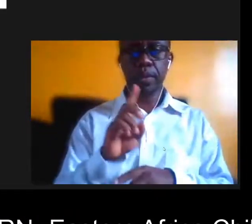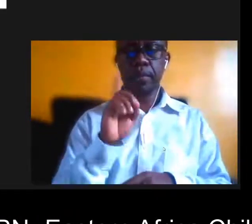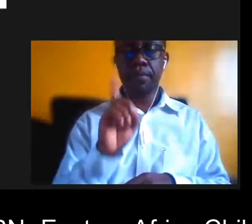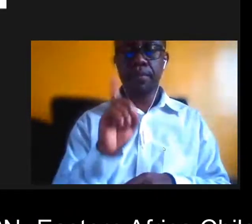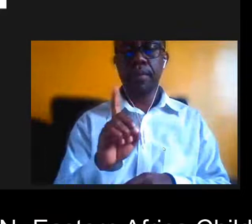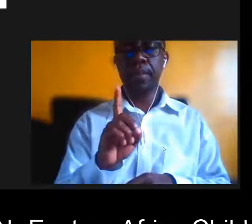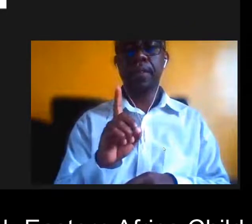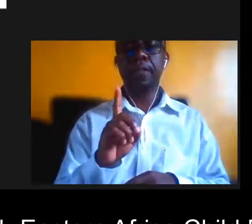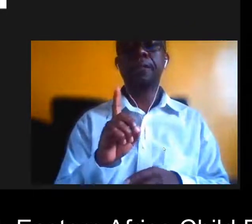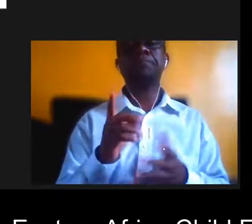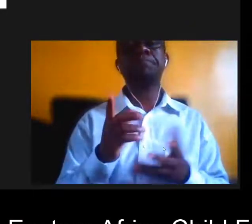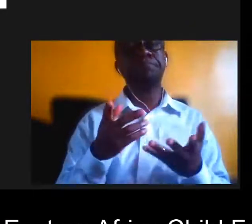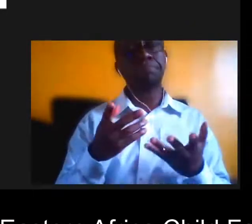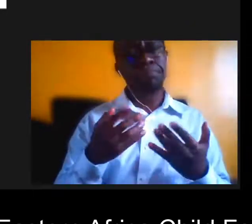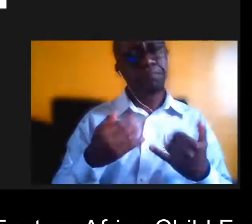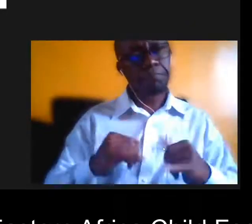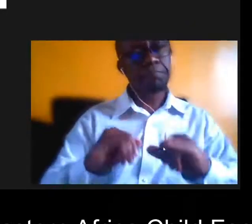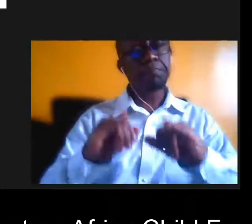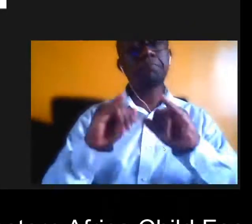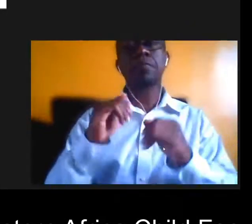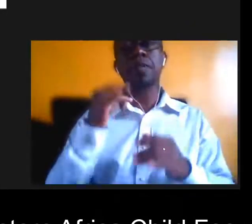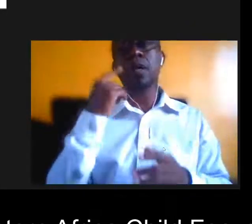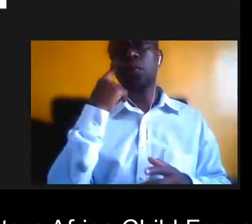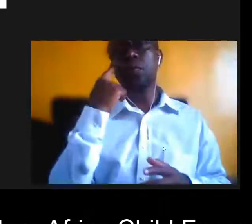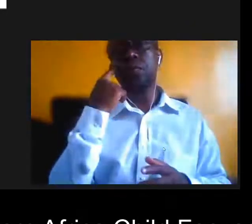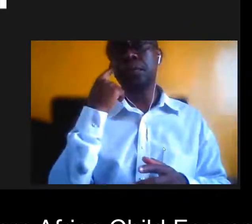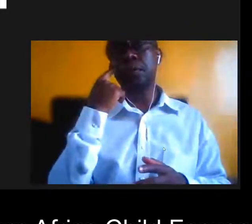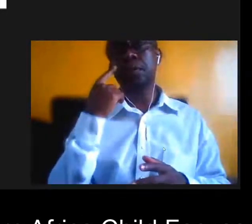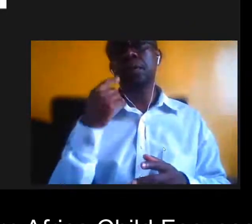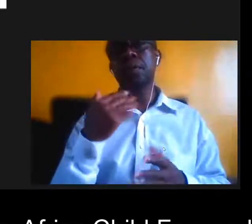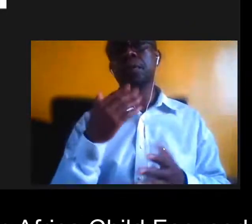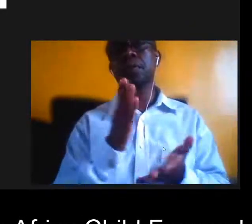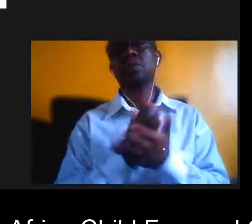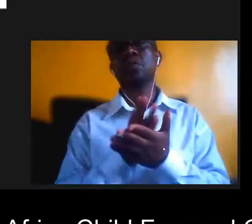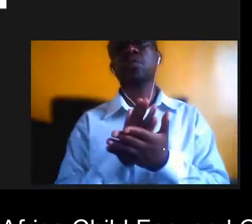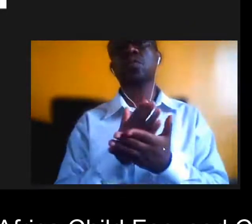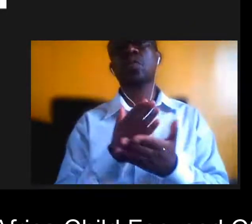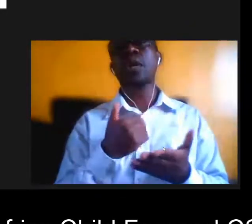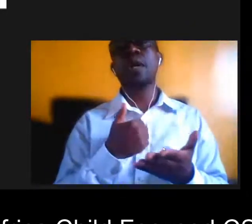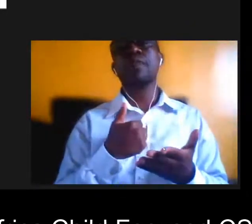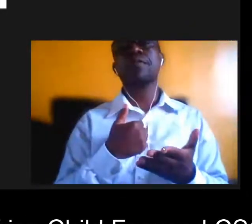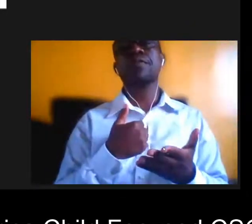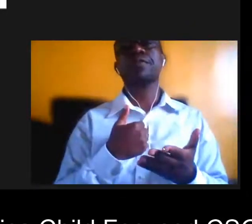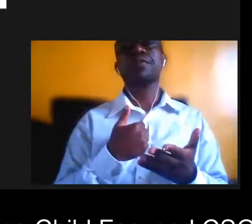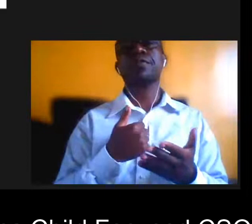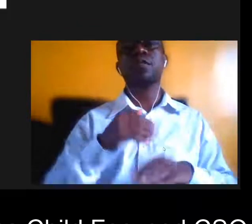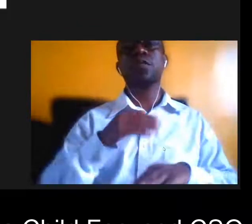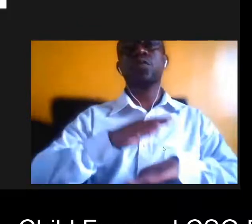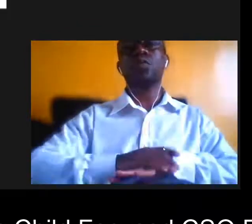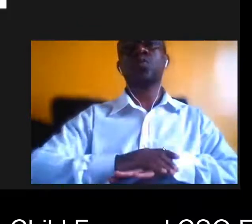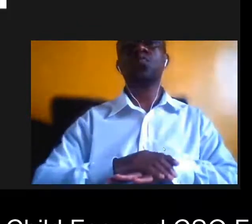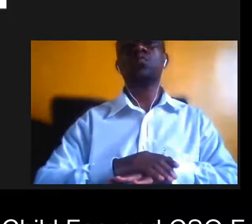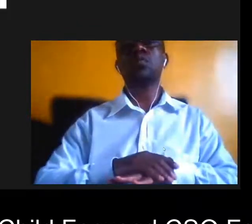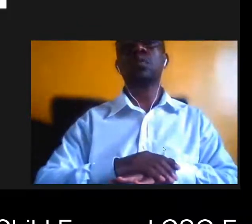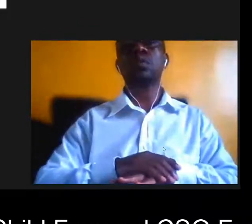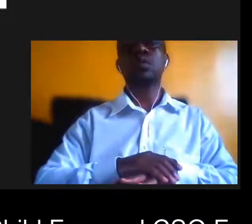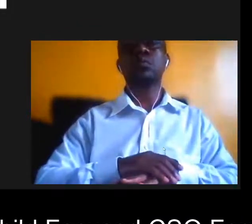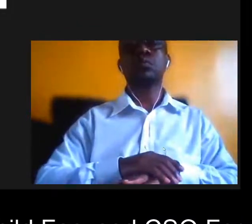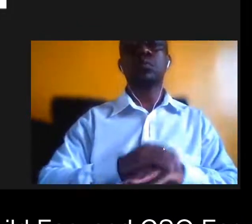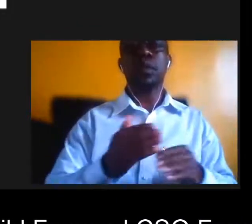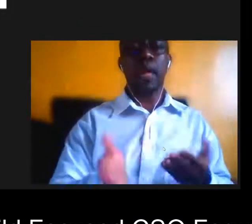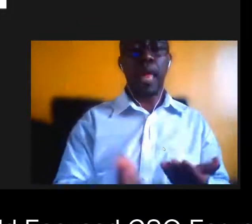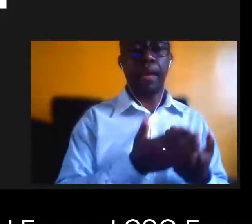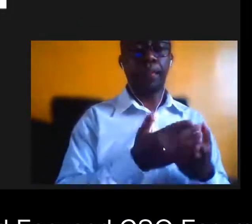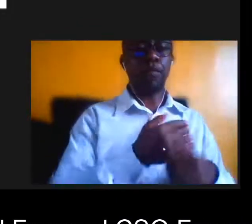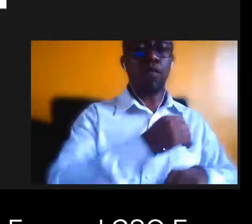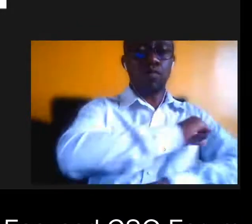at least we know that this has been an occupation for children for this period, which is